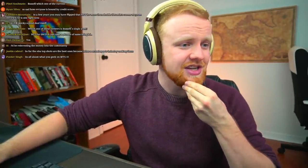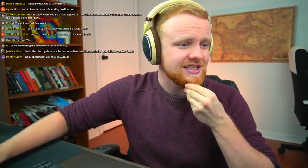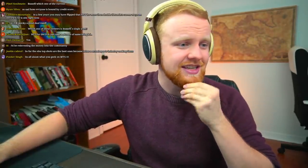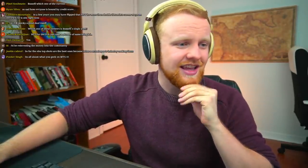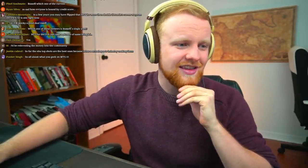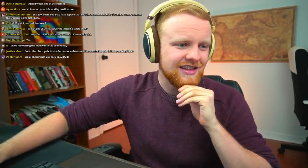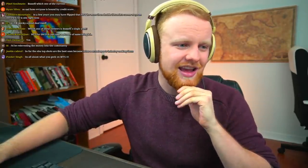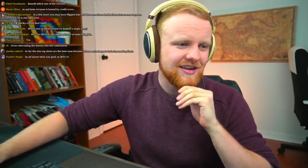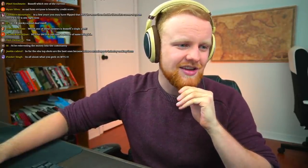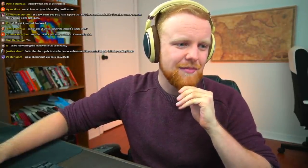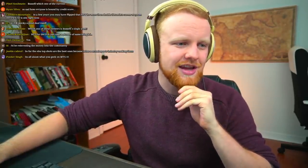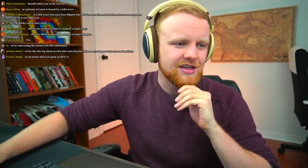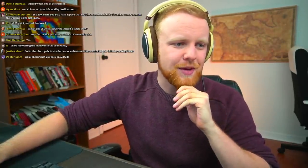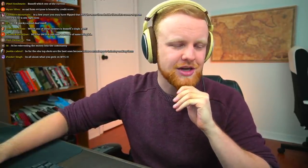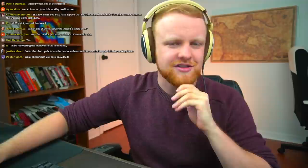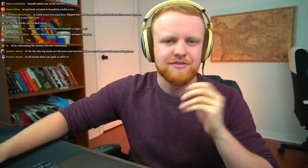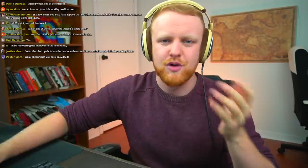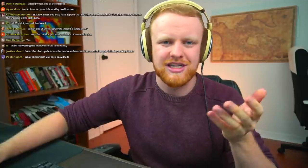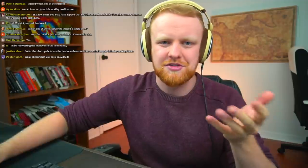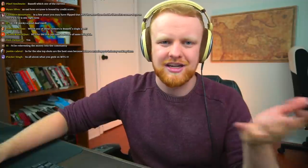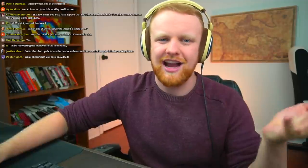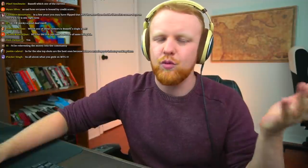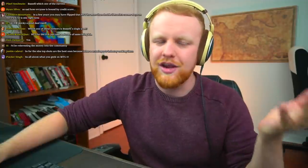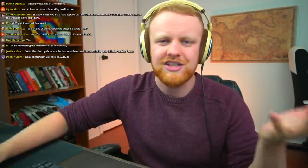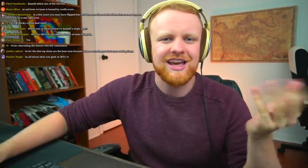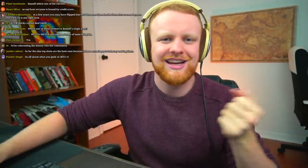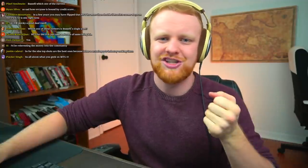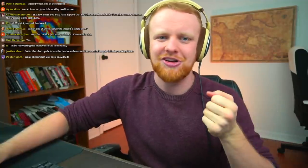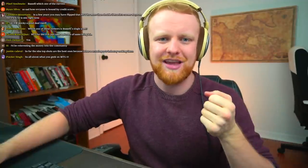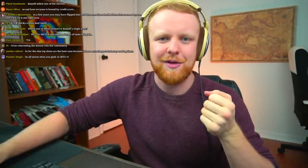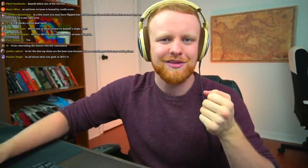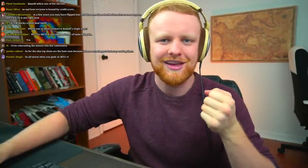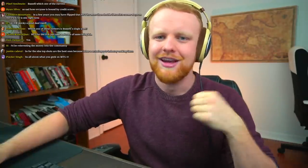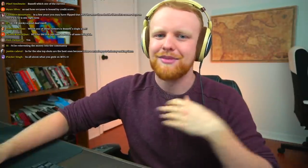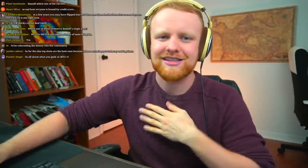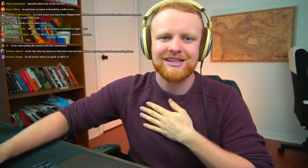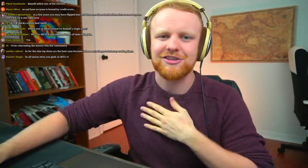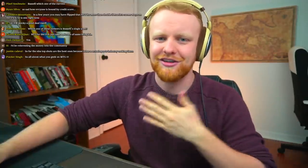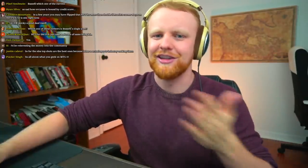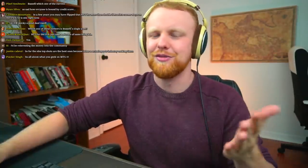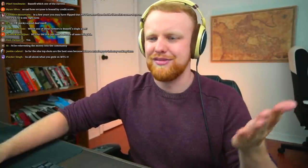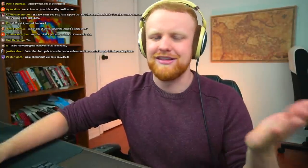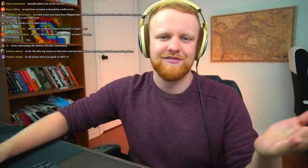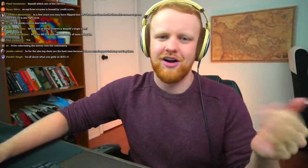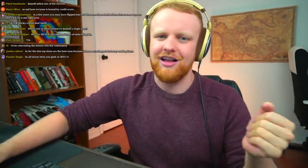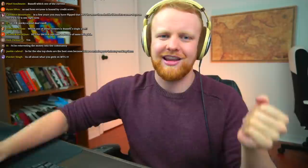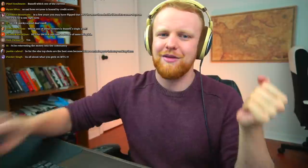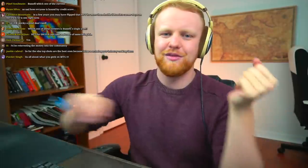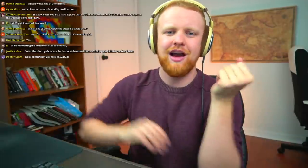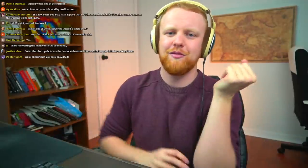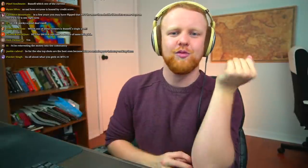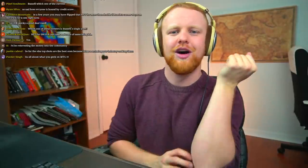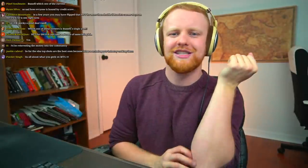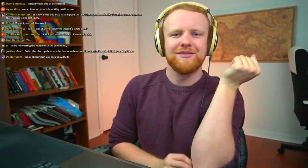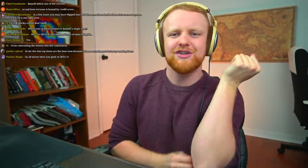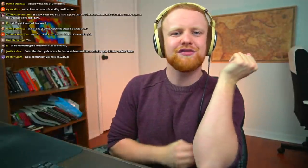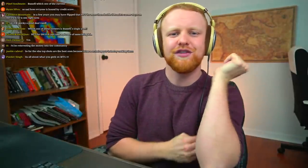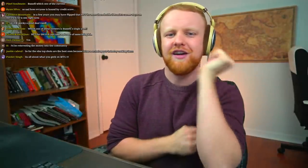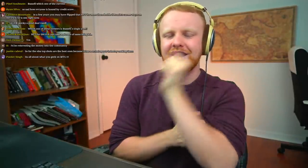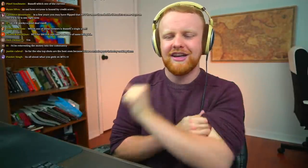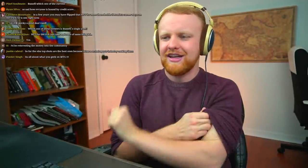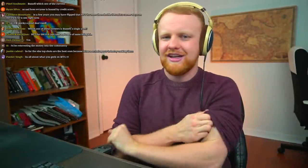Yeah, Justin, NBA Top Shots are the most interesting. I wish the NHL came out with it, because I certainly would be involved. Like, I would want